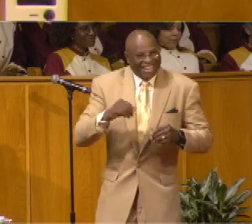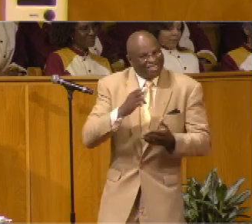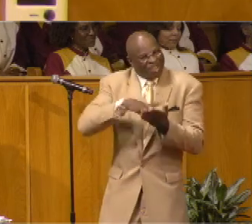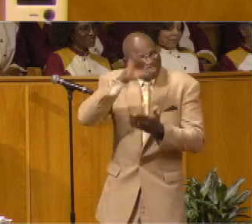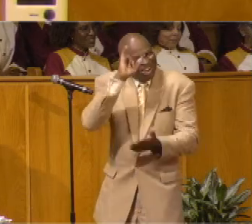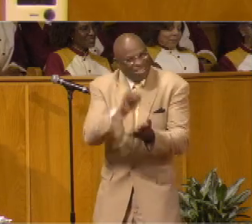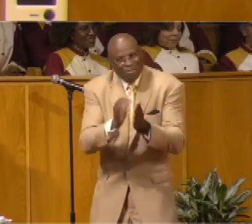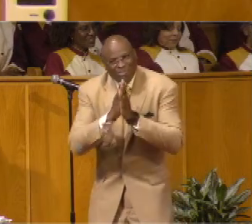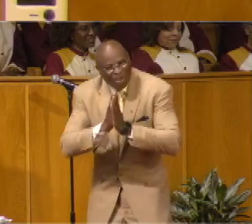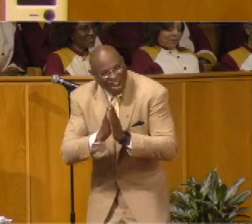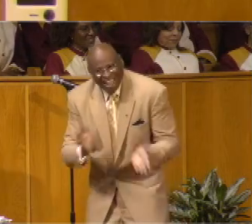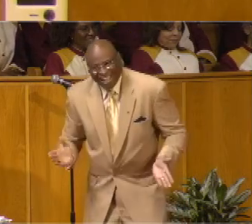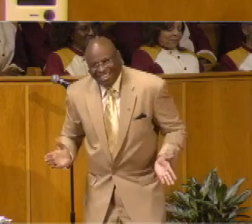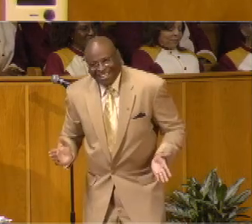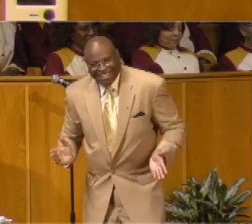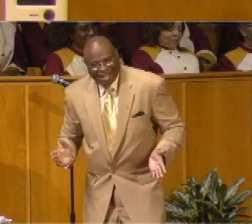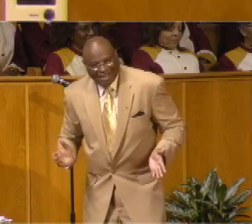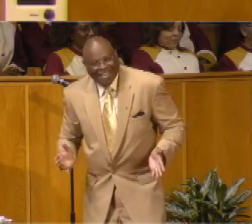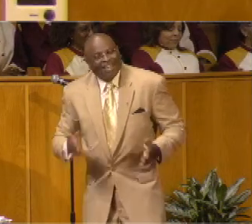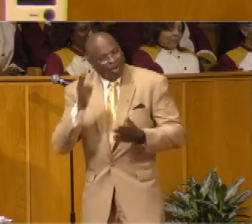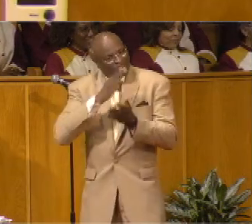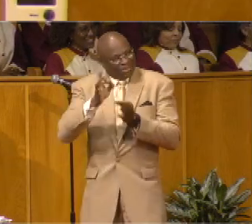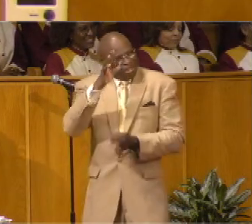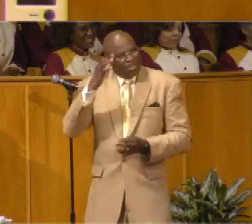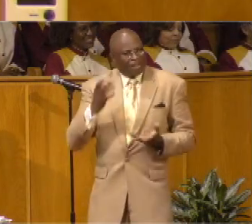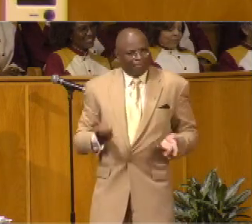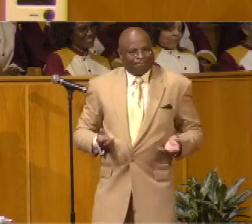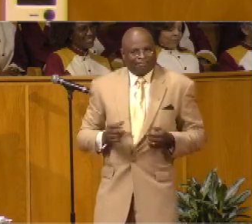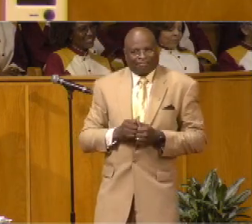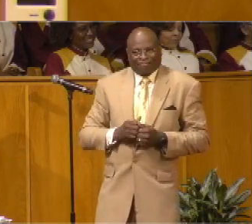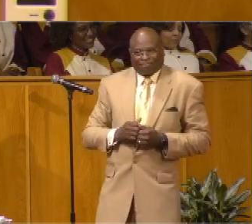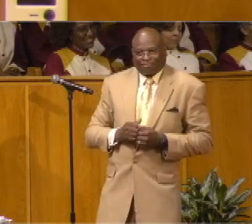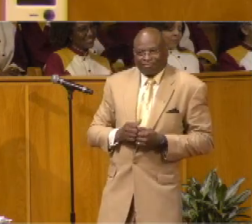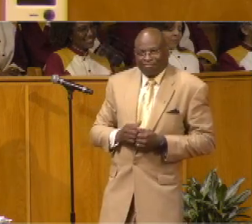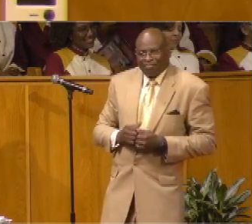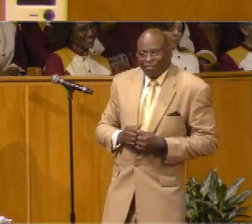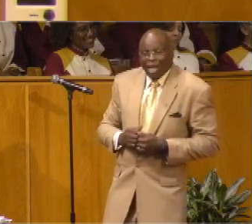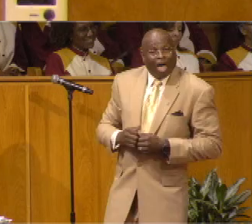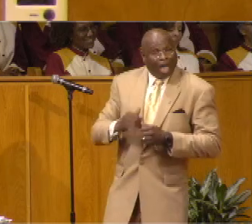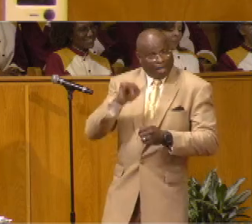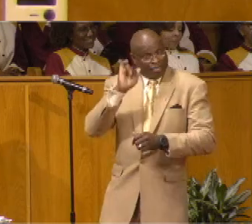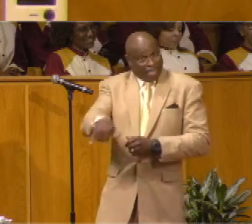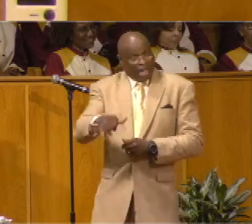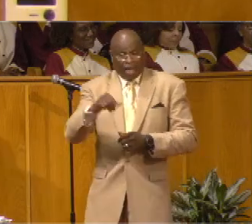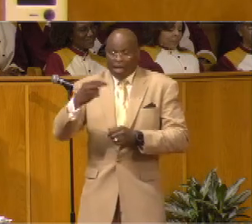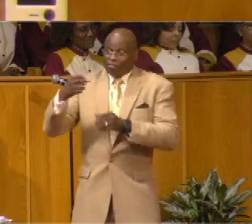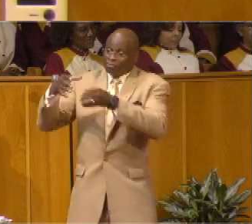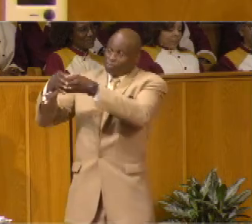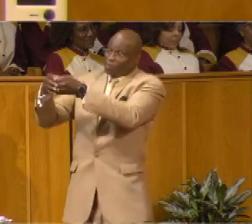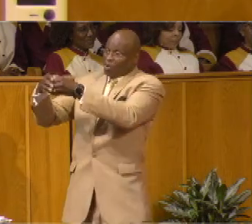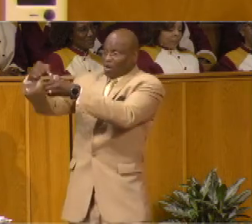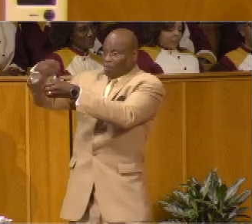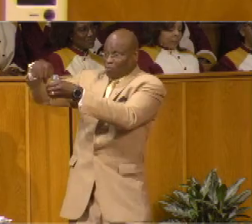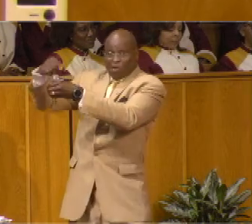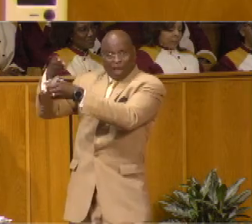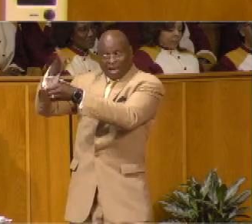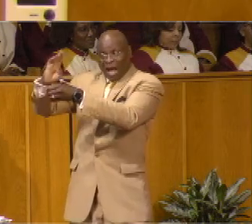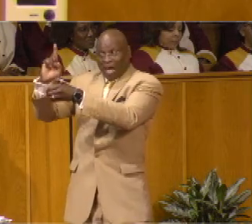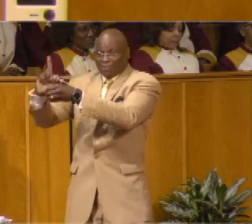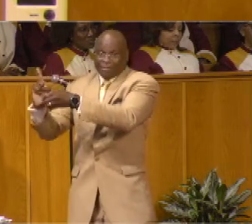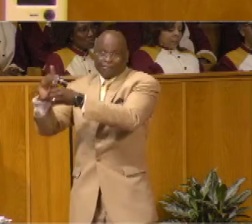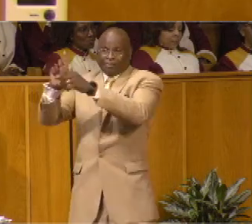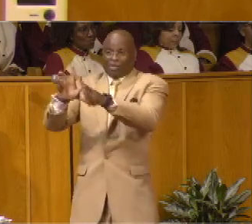to pray to the Holy Spirit. And in that homoousios of God, we've